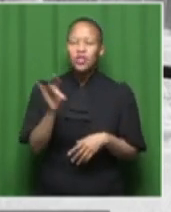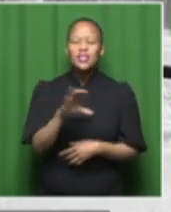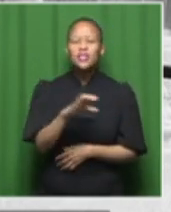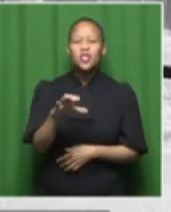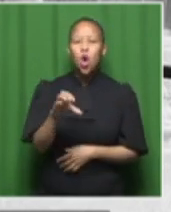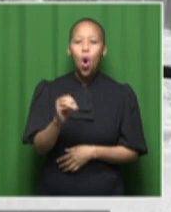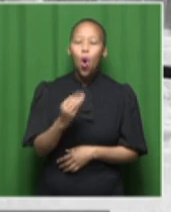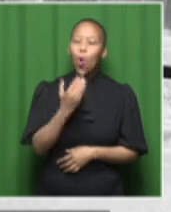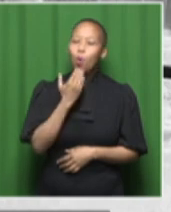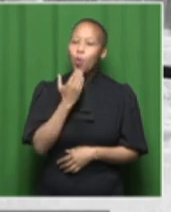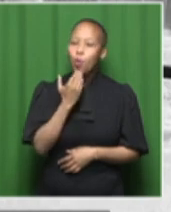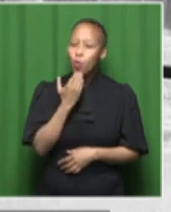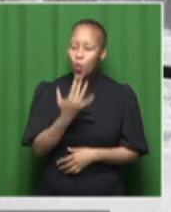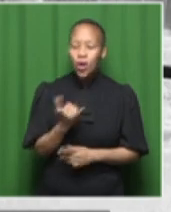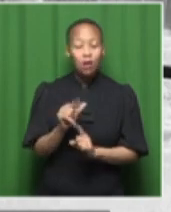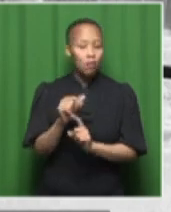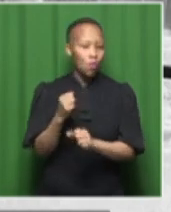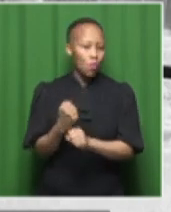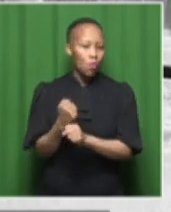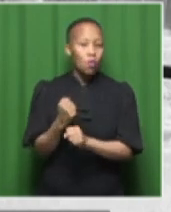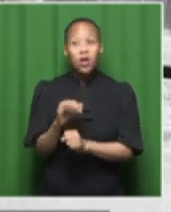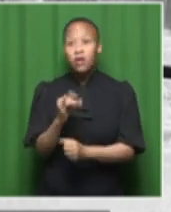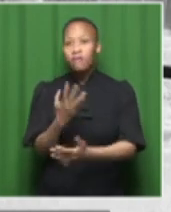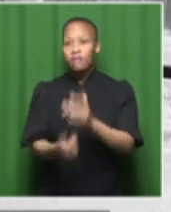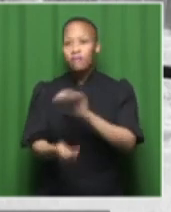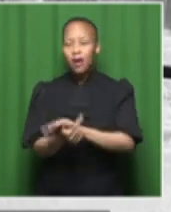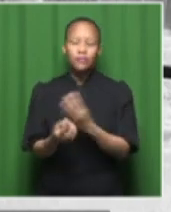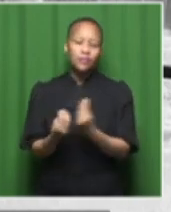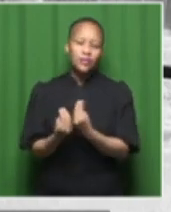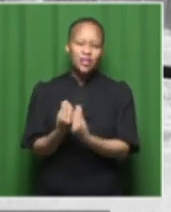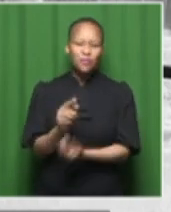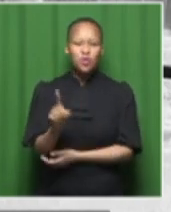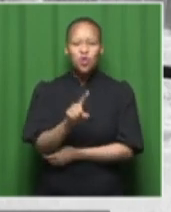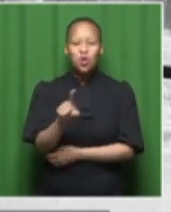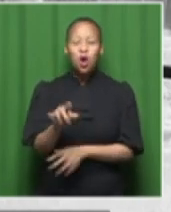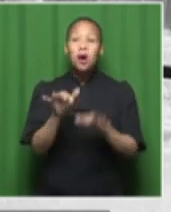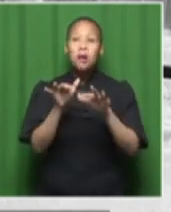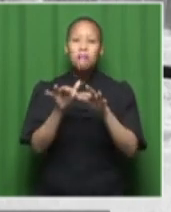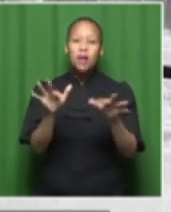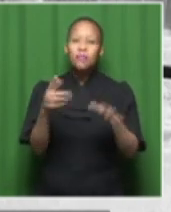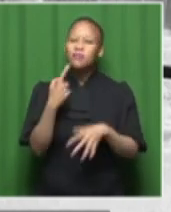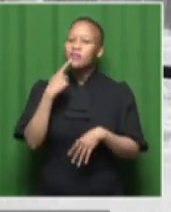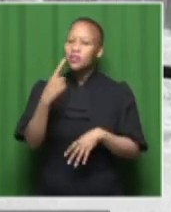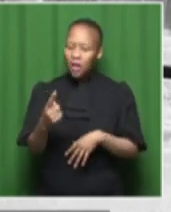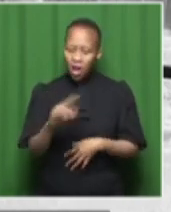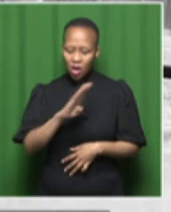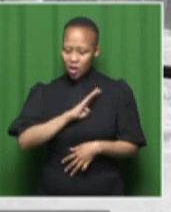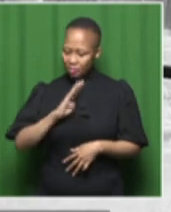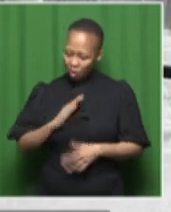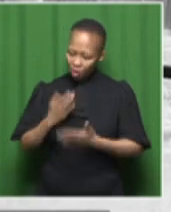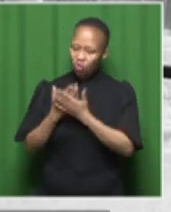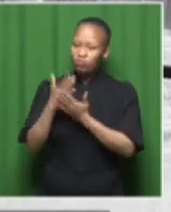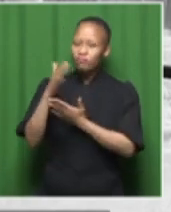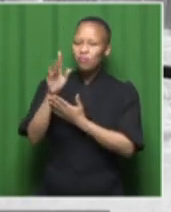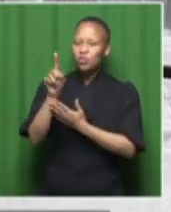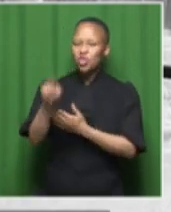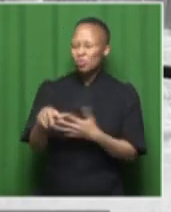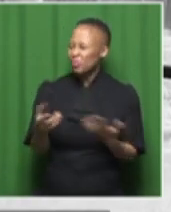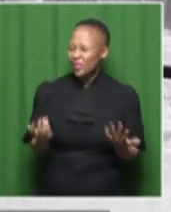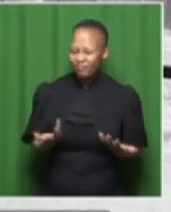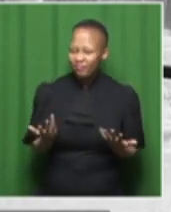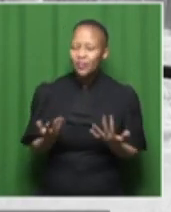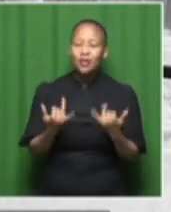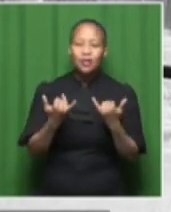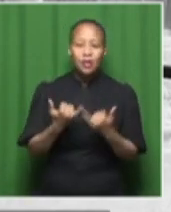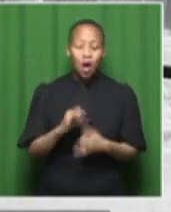have to work with this person. And oftentimes when things go wrong, public will say, well, the board needs to be removed. But really, if the board's going to have